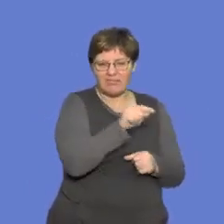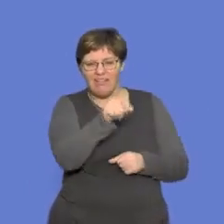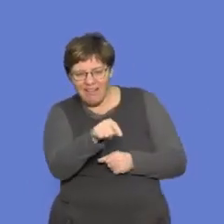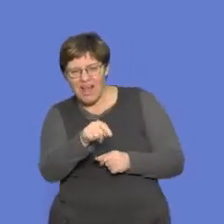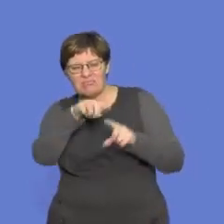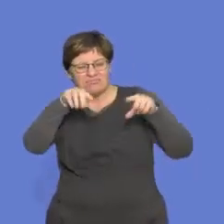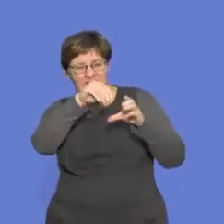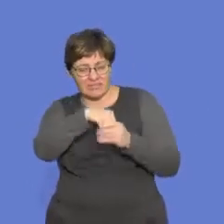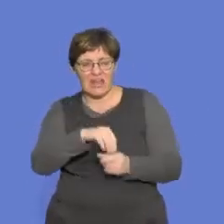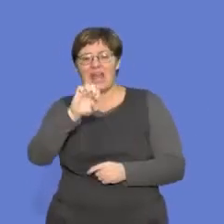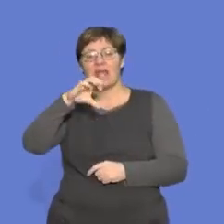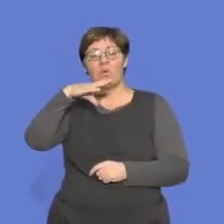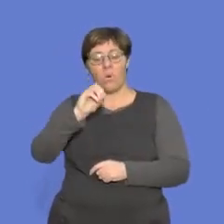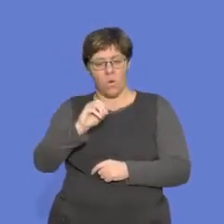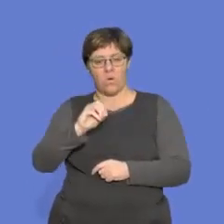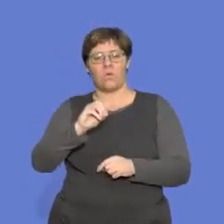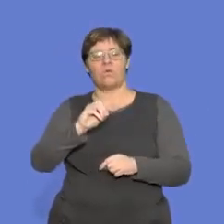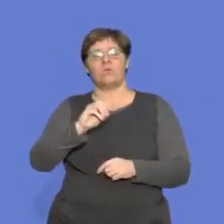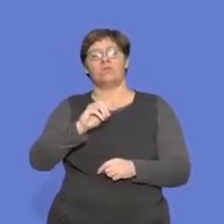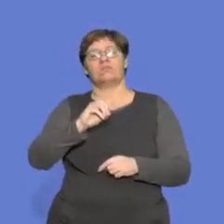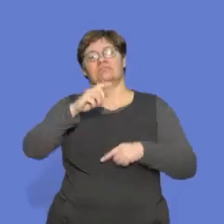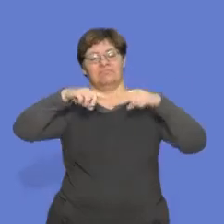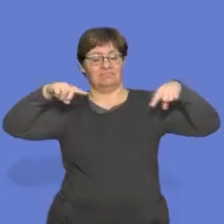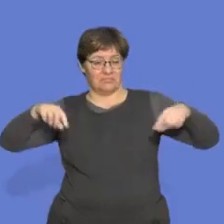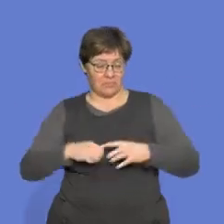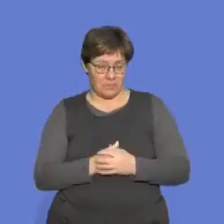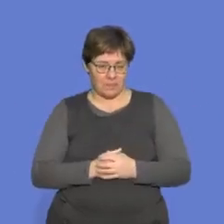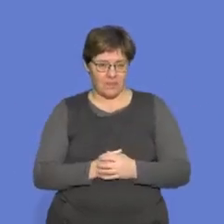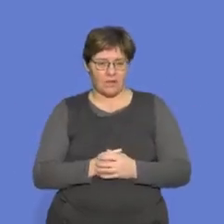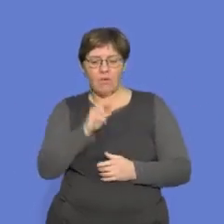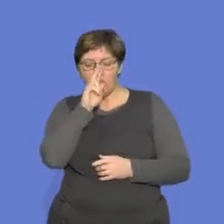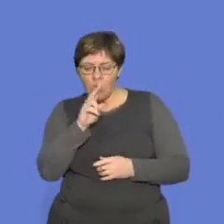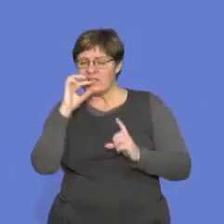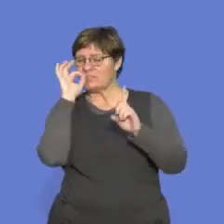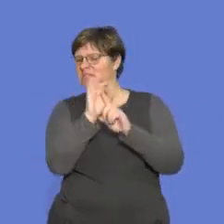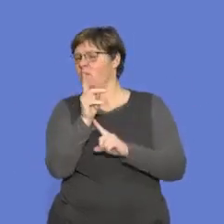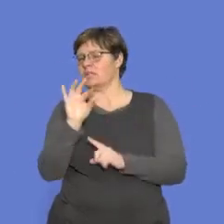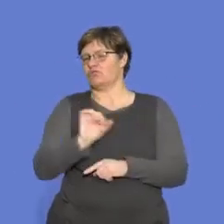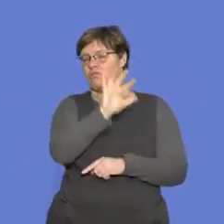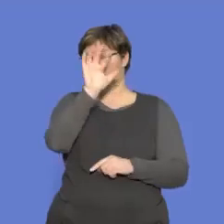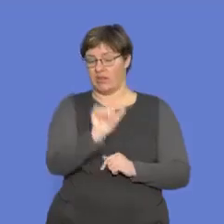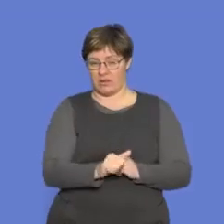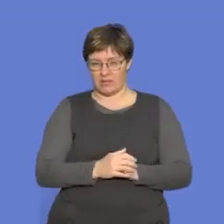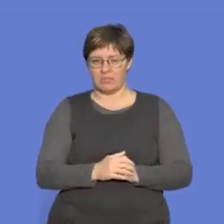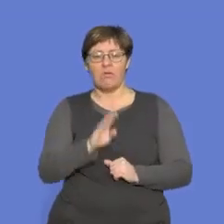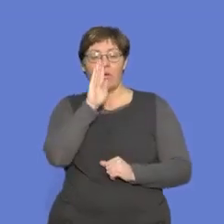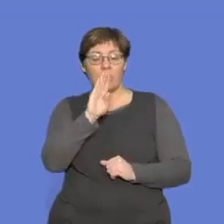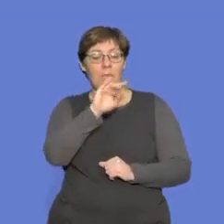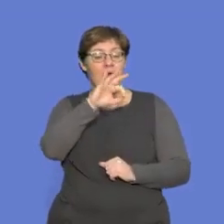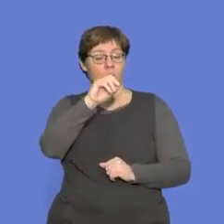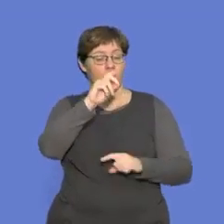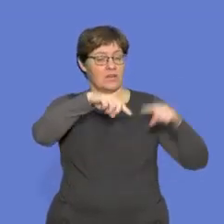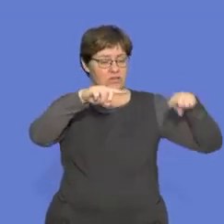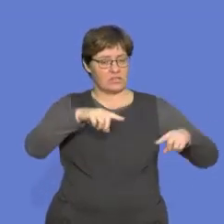We're discussing all of this in the context of South Africa. In this part of the lesson, guys, we're going to be focusing on biodiversity